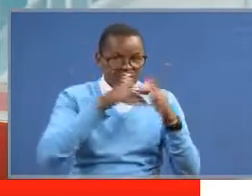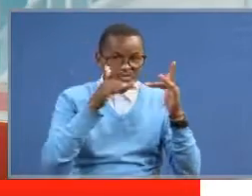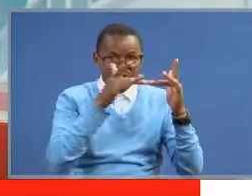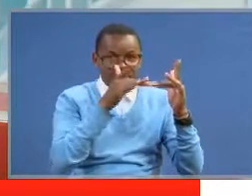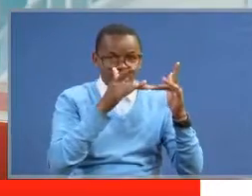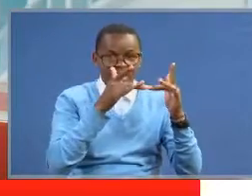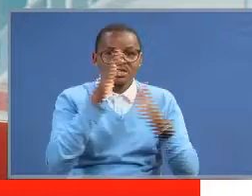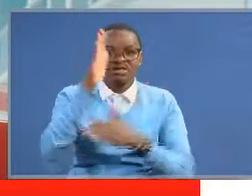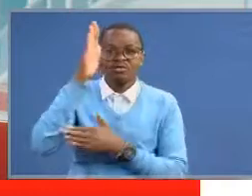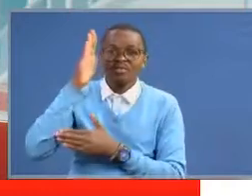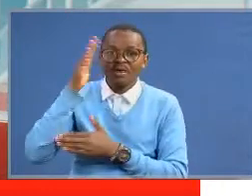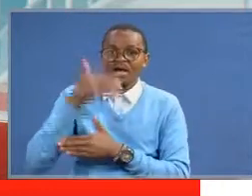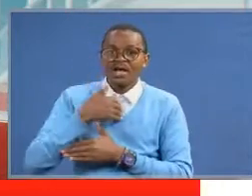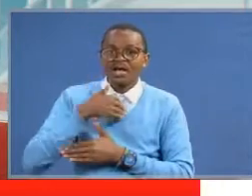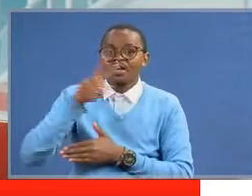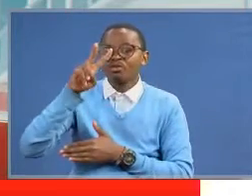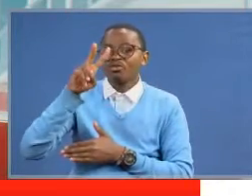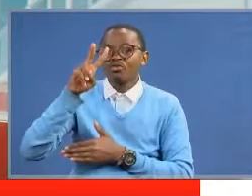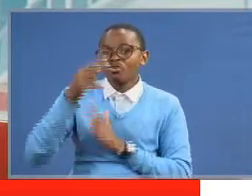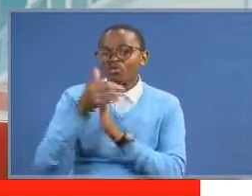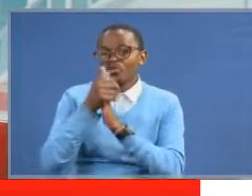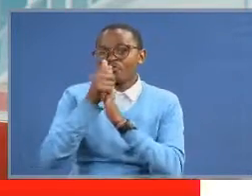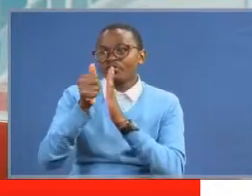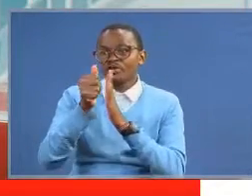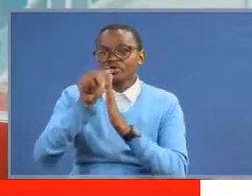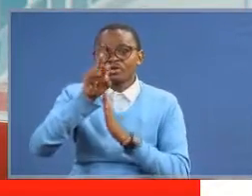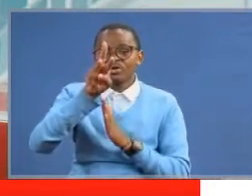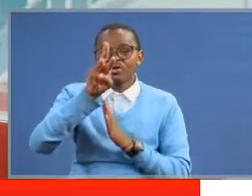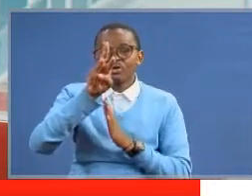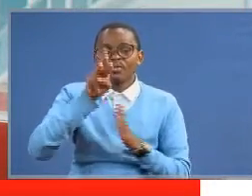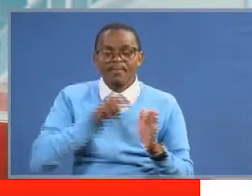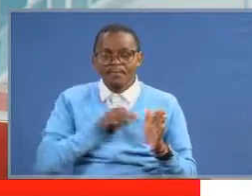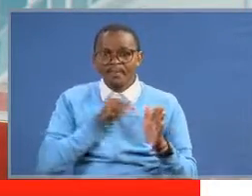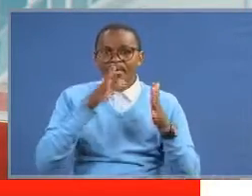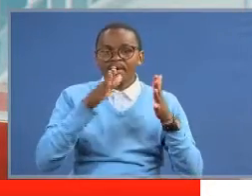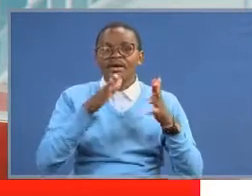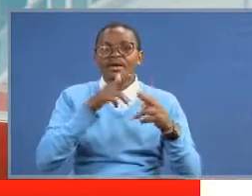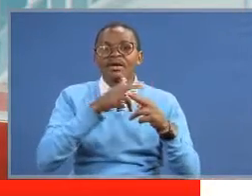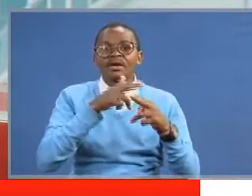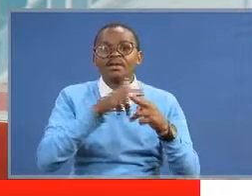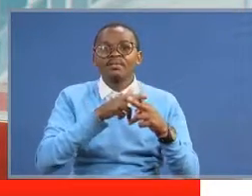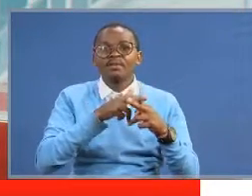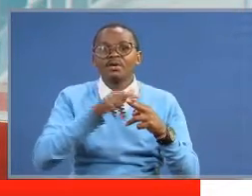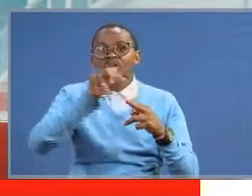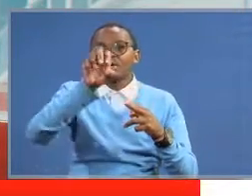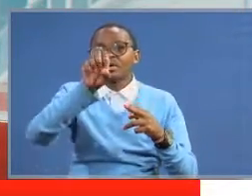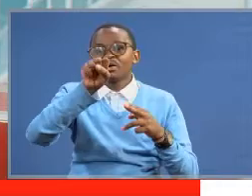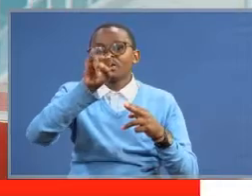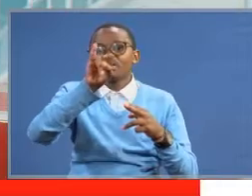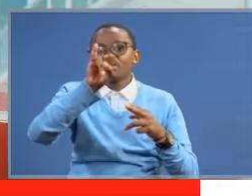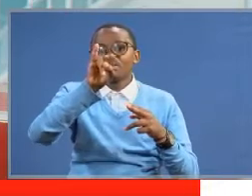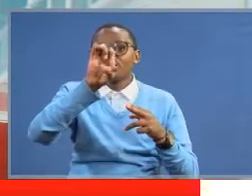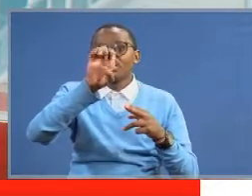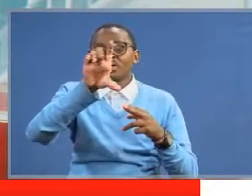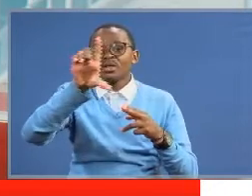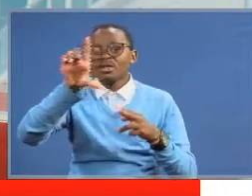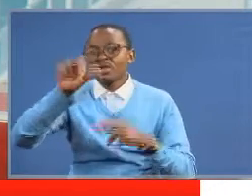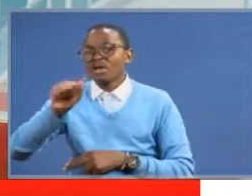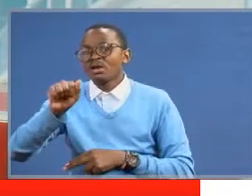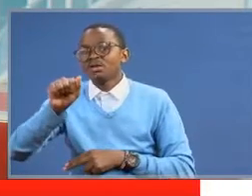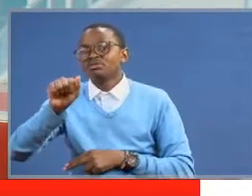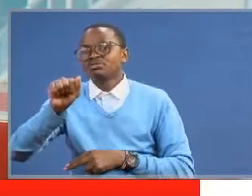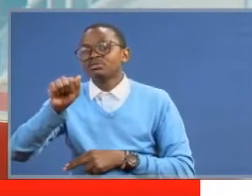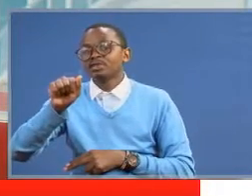security, and I had 2 professional mentors. One was called Sierra, and also the other one